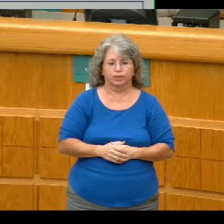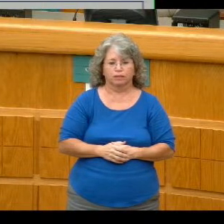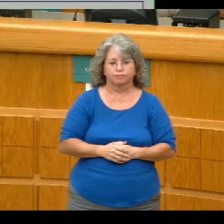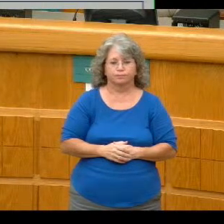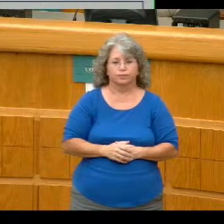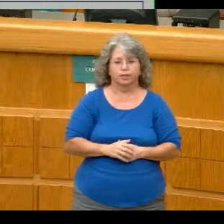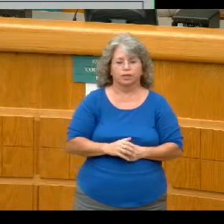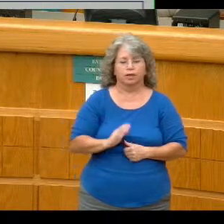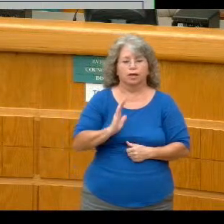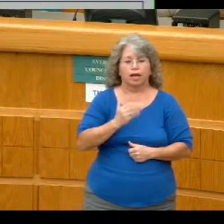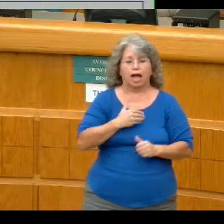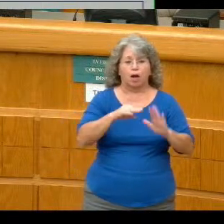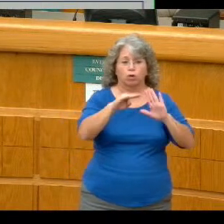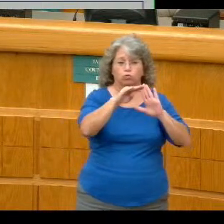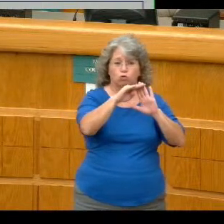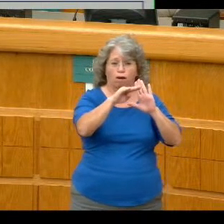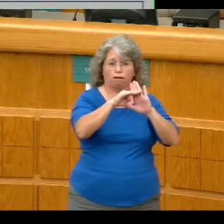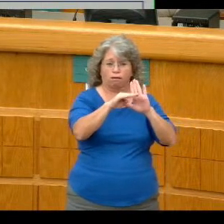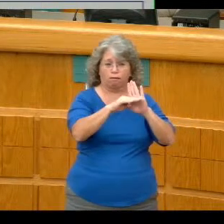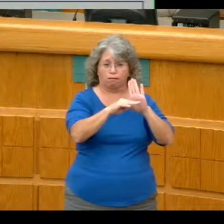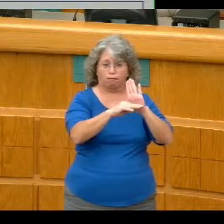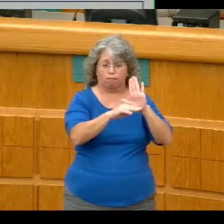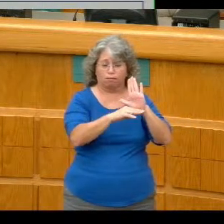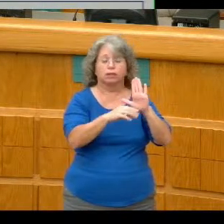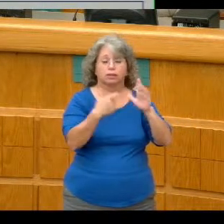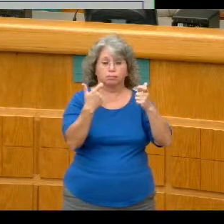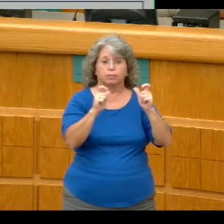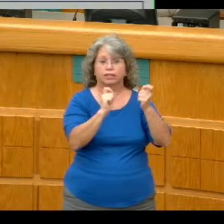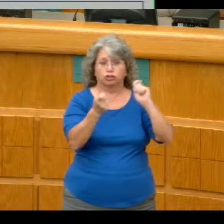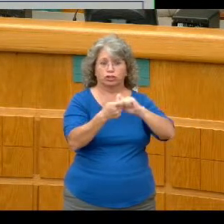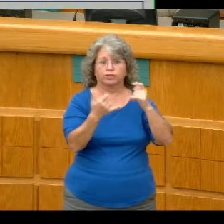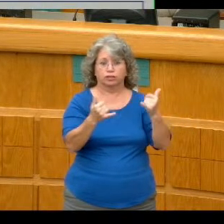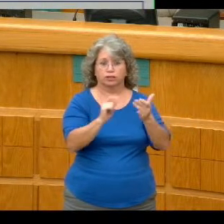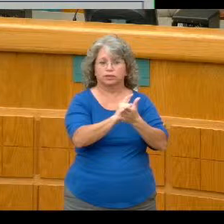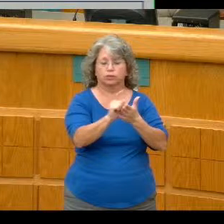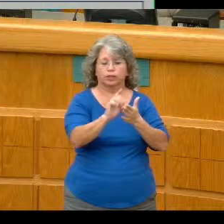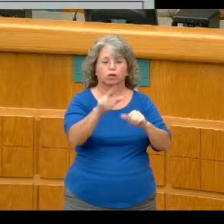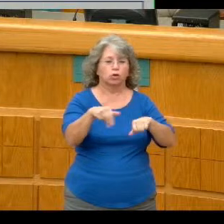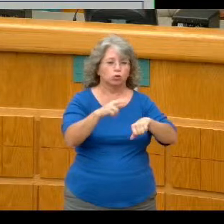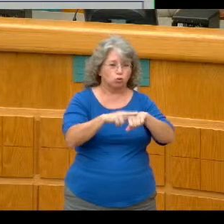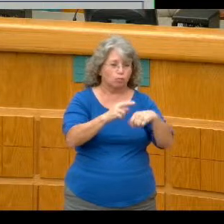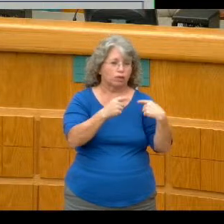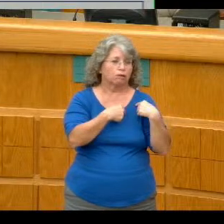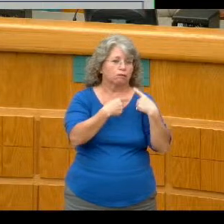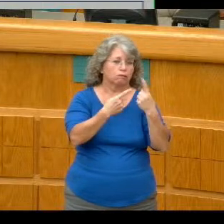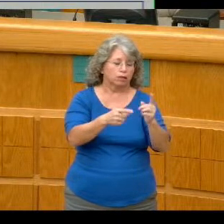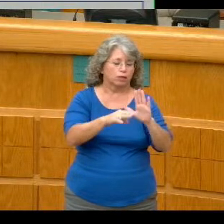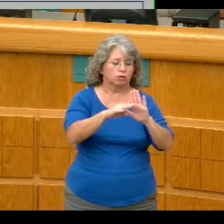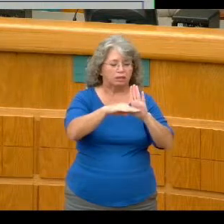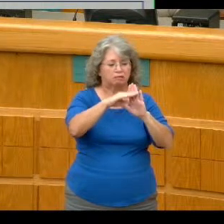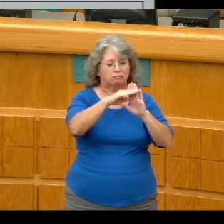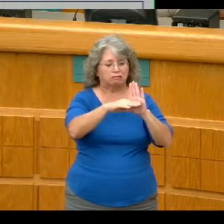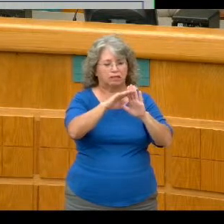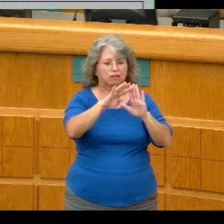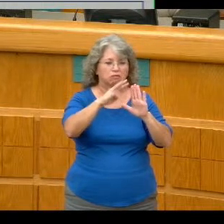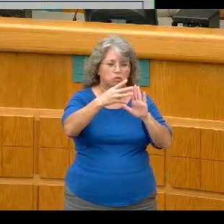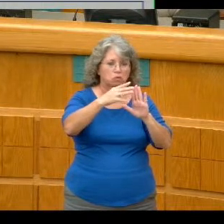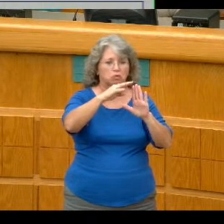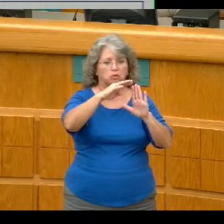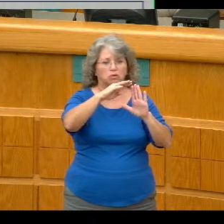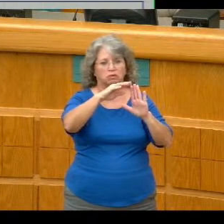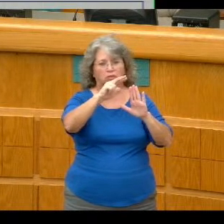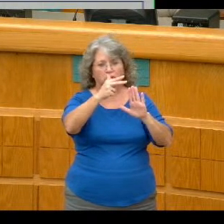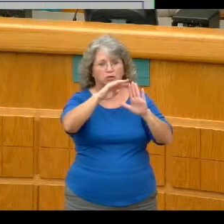In terms of our rankings, there's been a big change in this plot this week. Normally, we've been ranking in the top 4